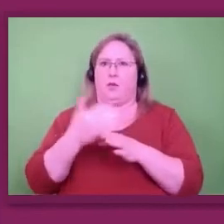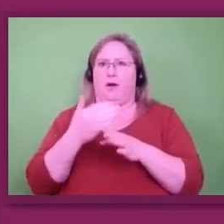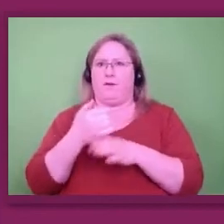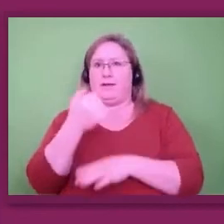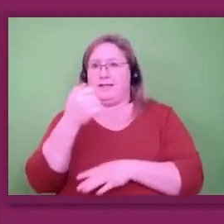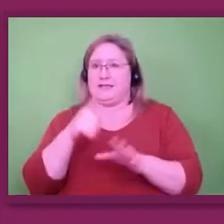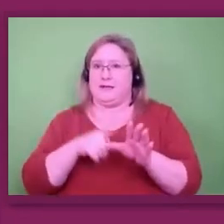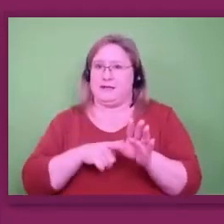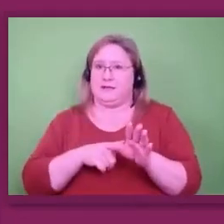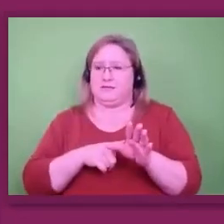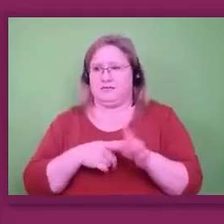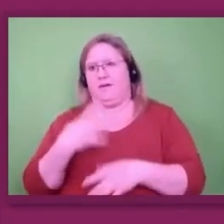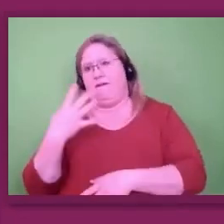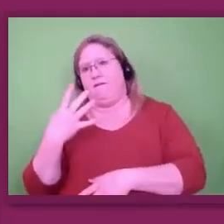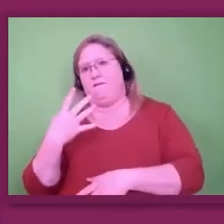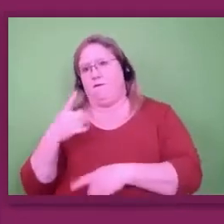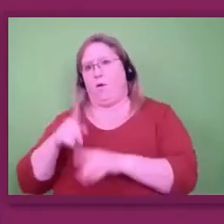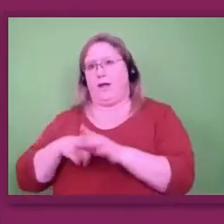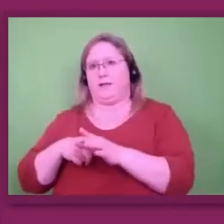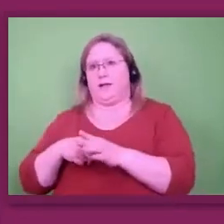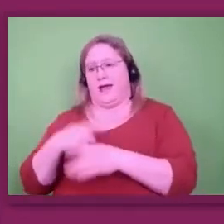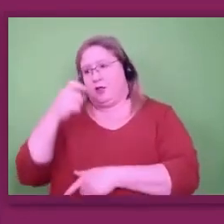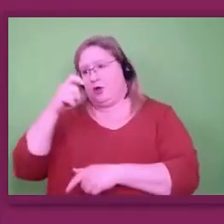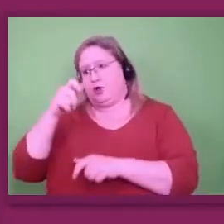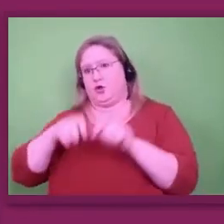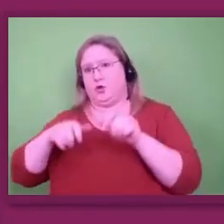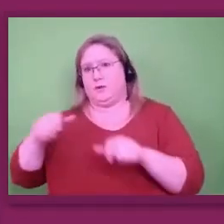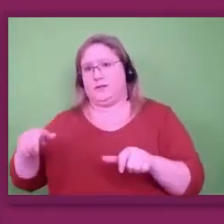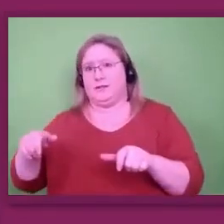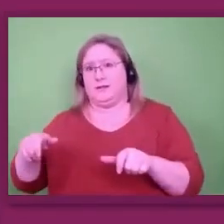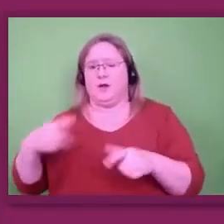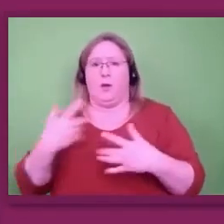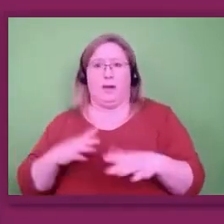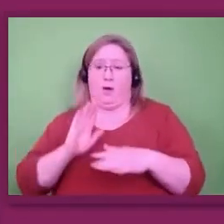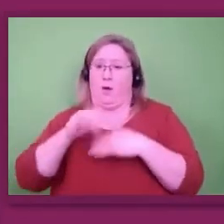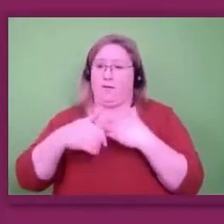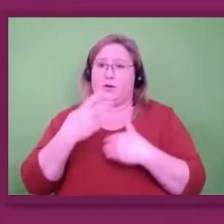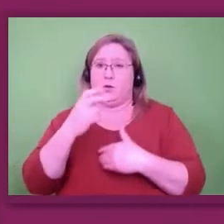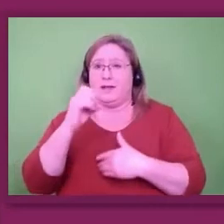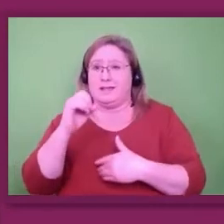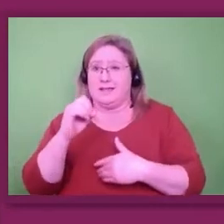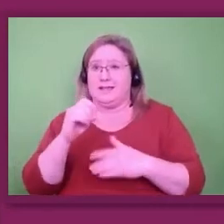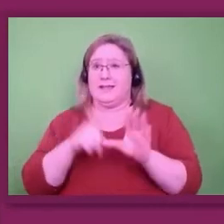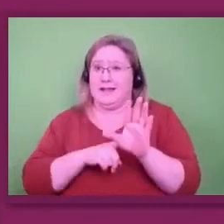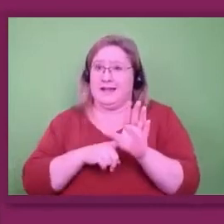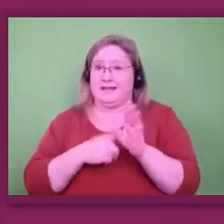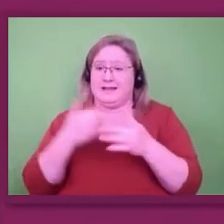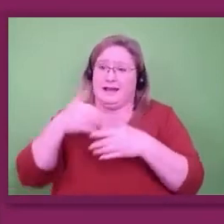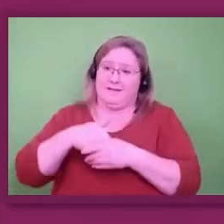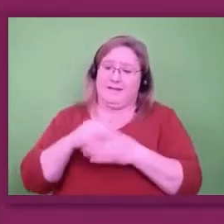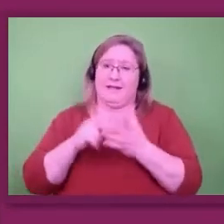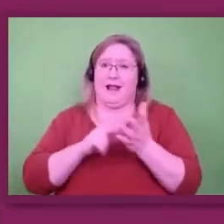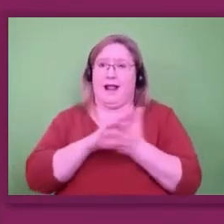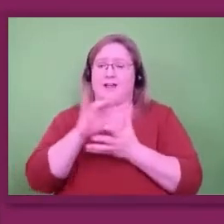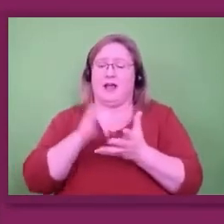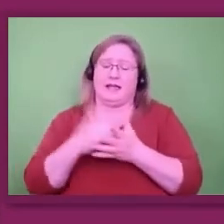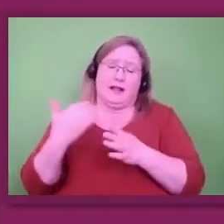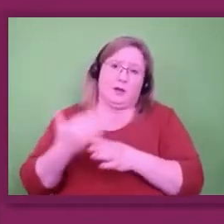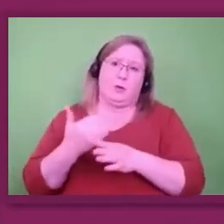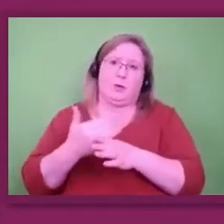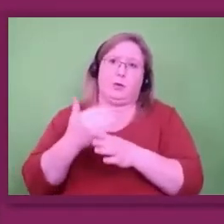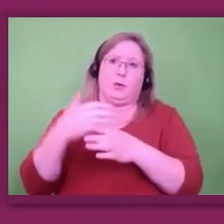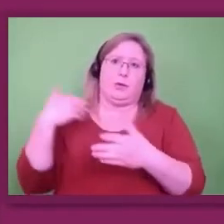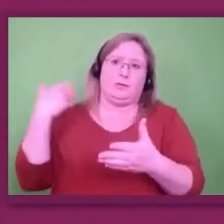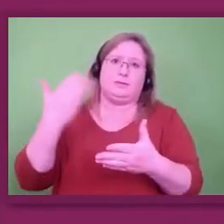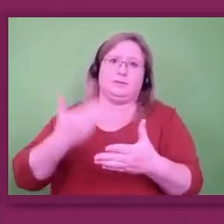had about more than 20 years of a slog in the NHS. In terms of the Royal College of Midwives,